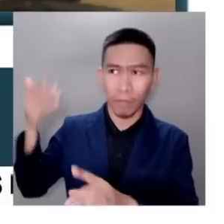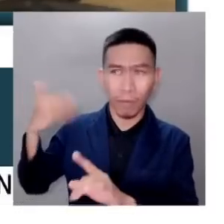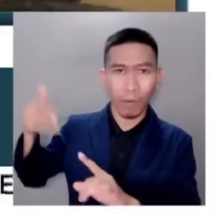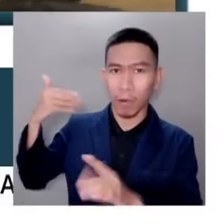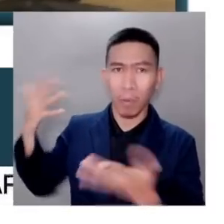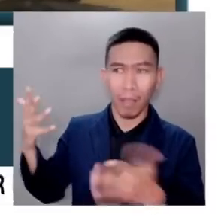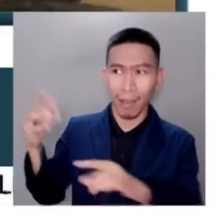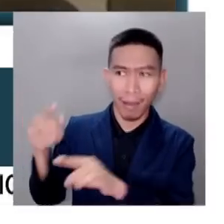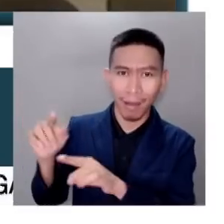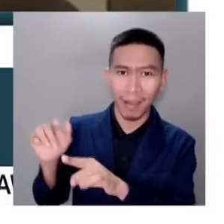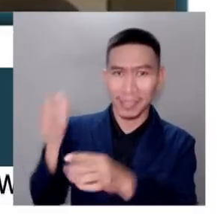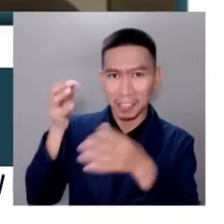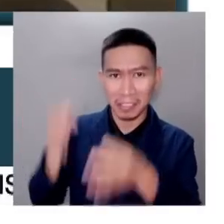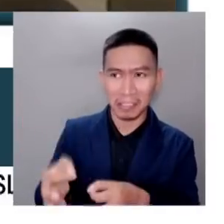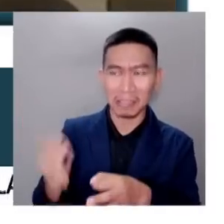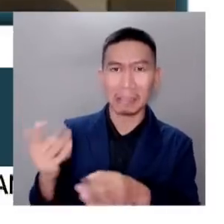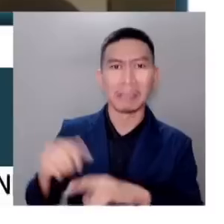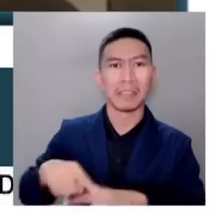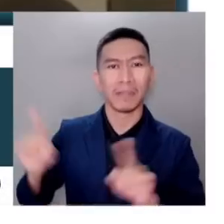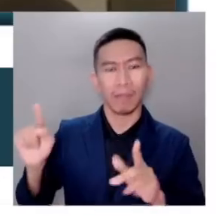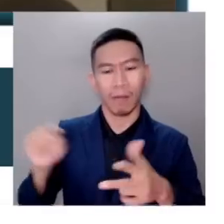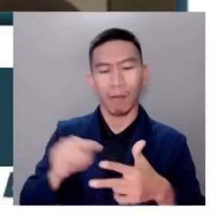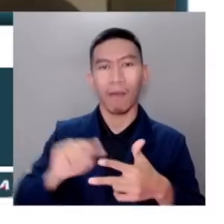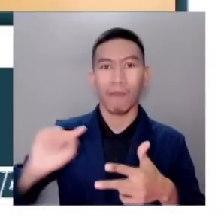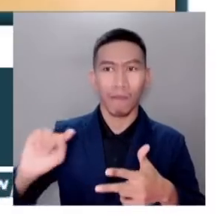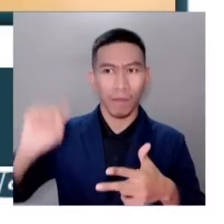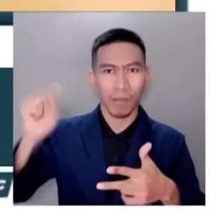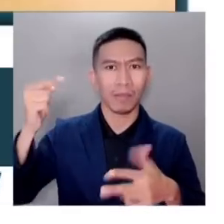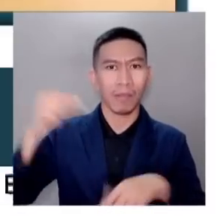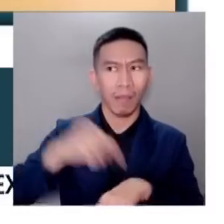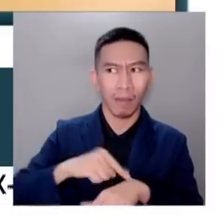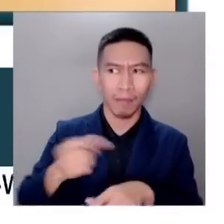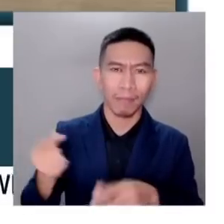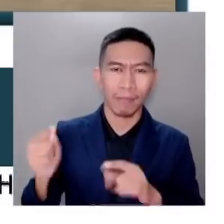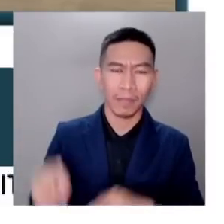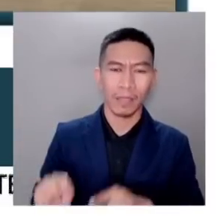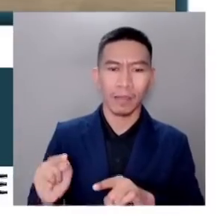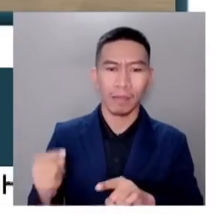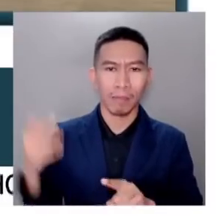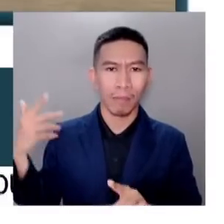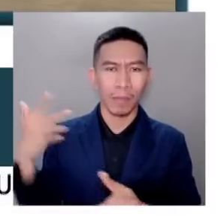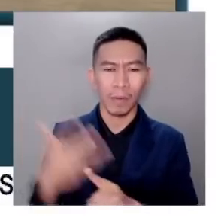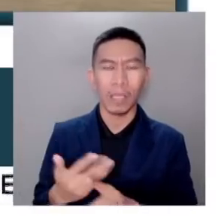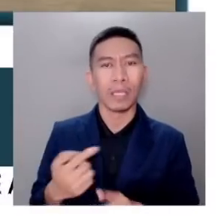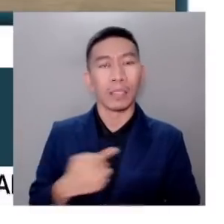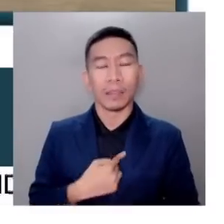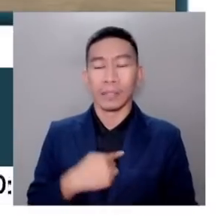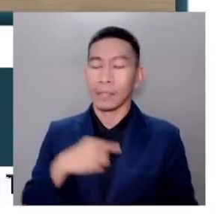news organization. And, you know, we cannot, I certainly can't